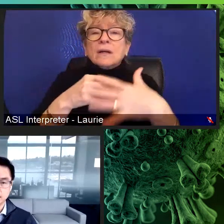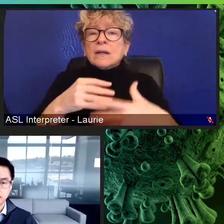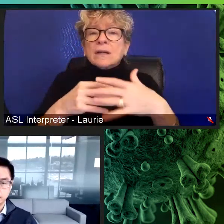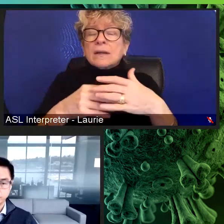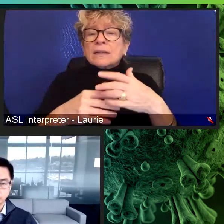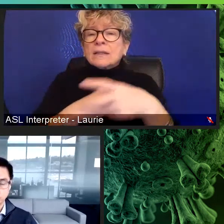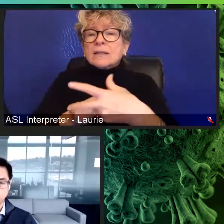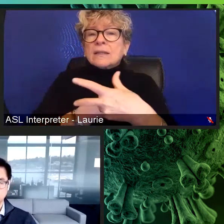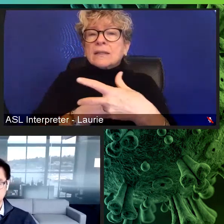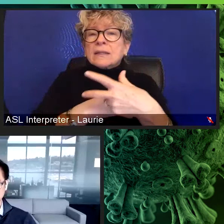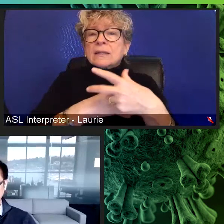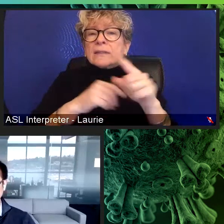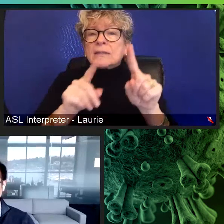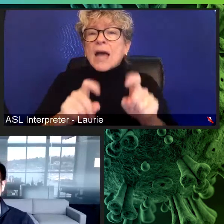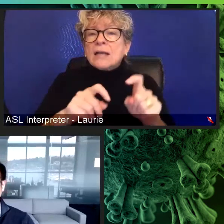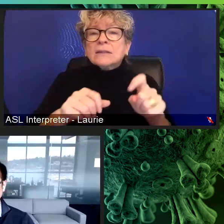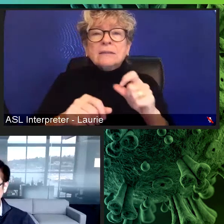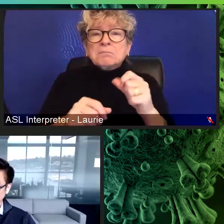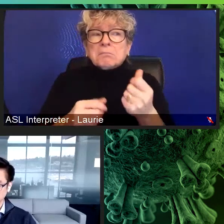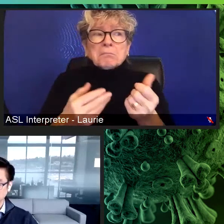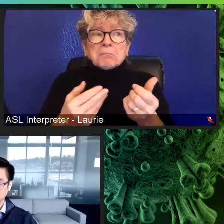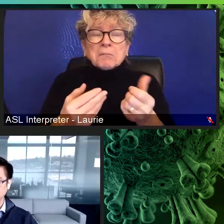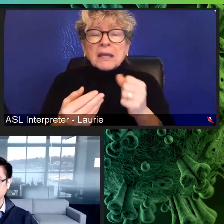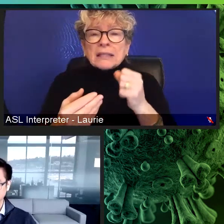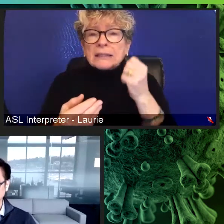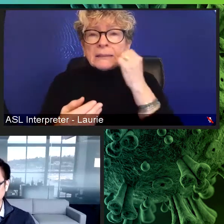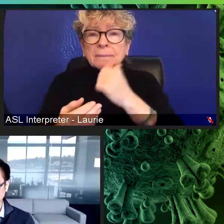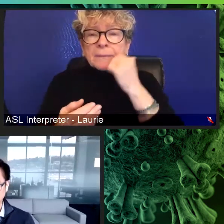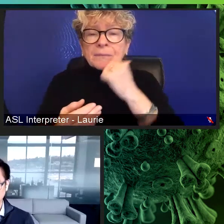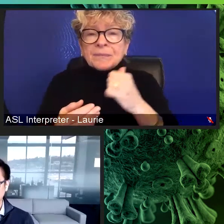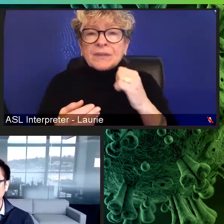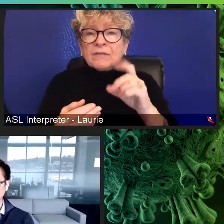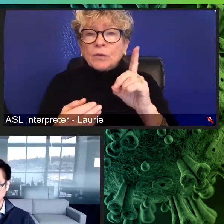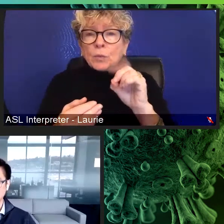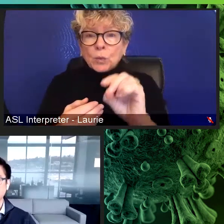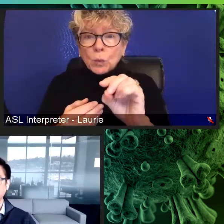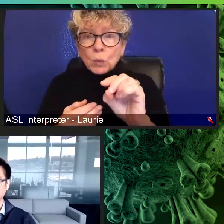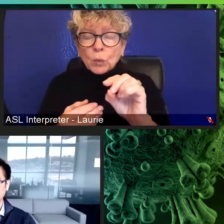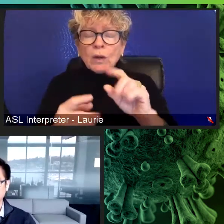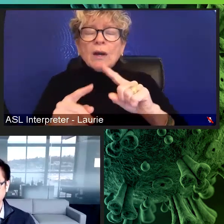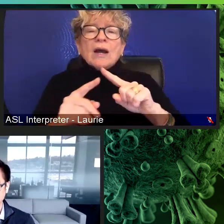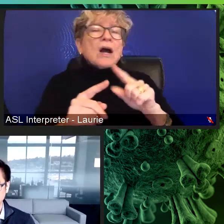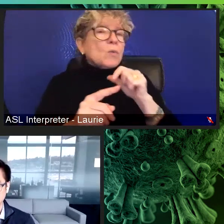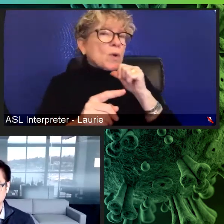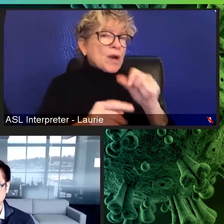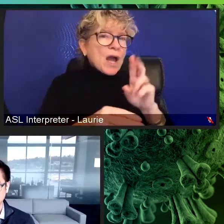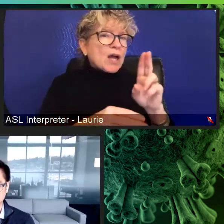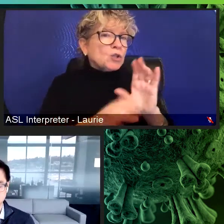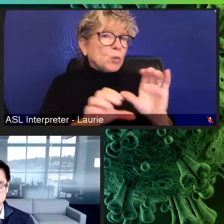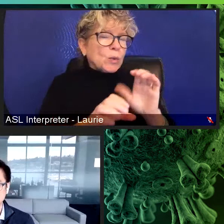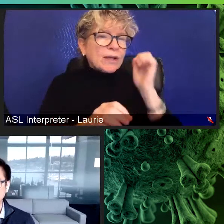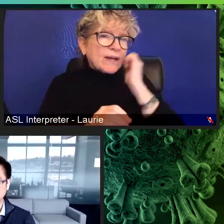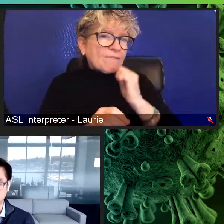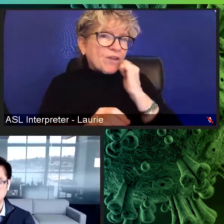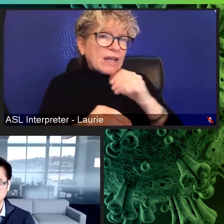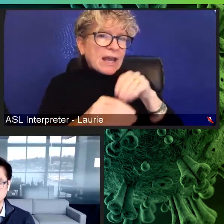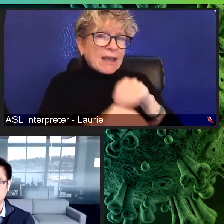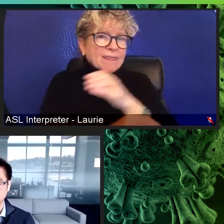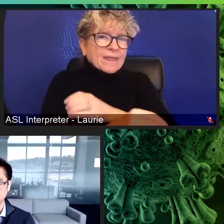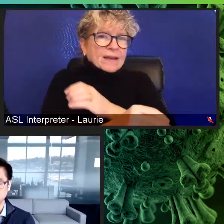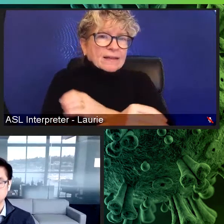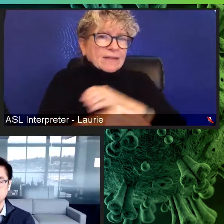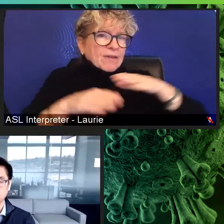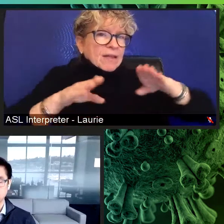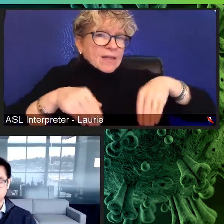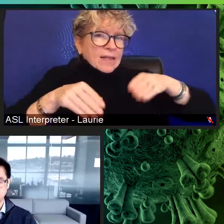this. It's not necessarily routinely used in the clinic now, but we're working on ways to try to improve the performance so